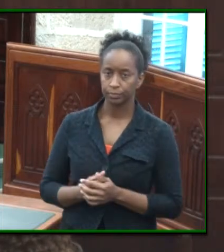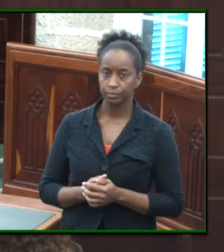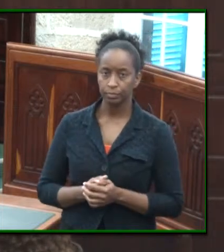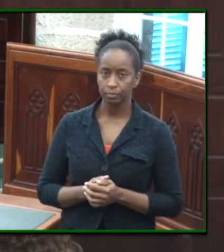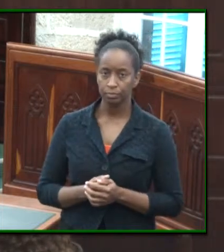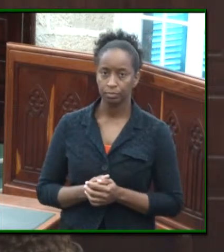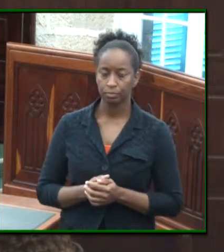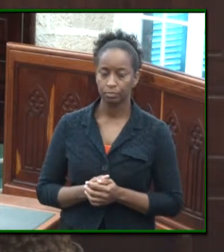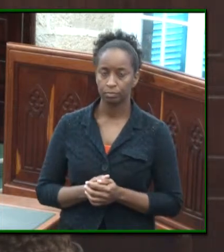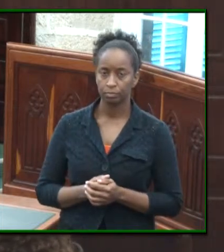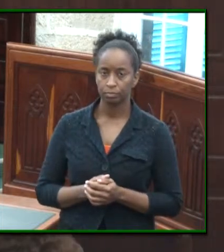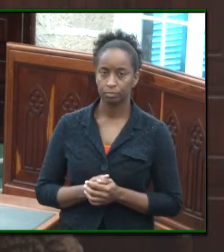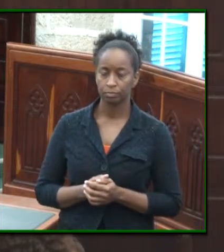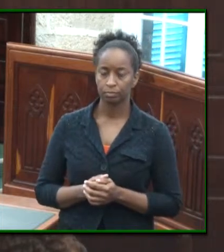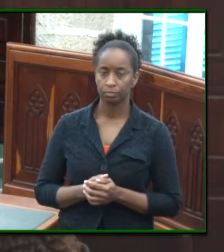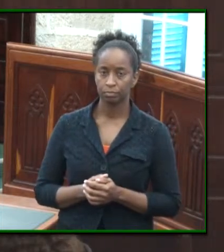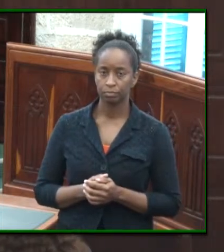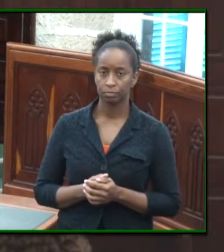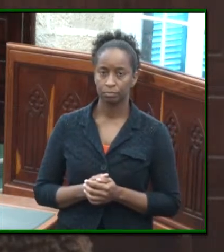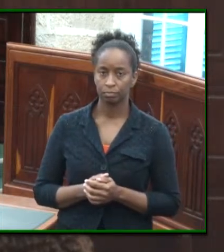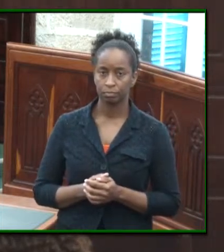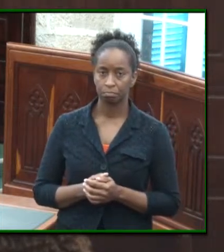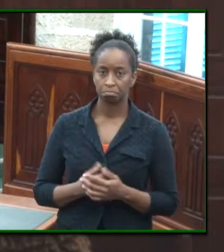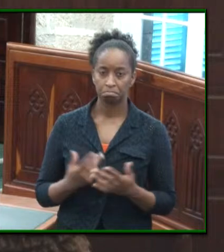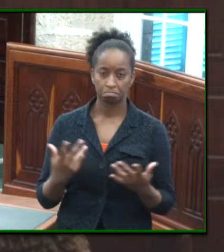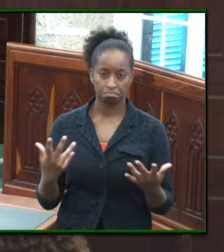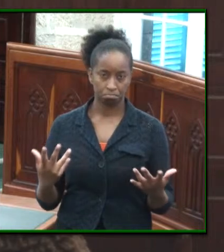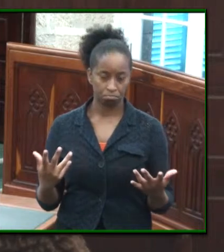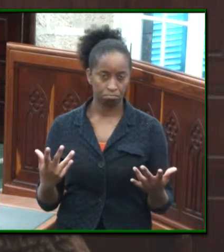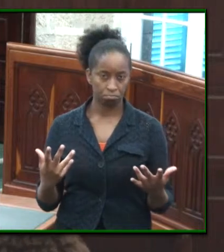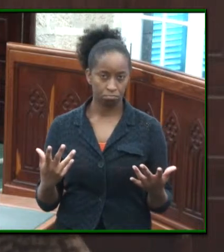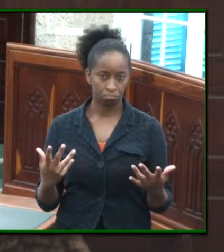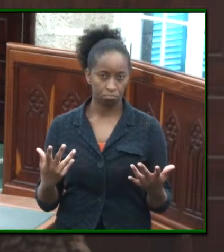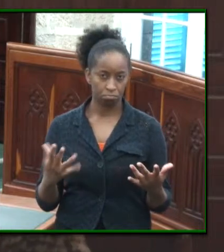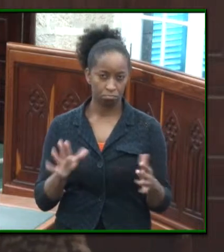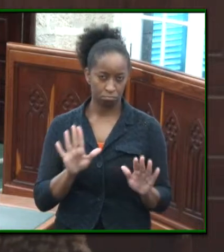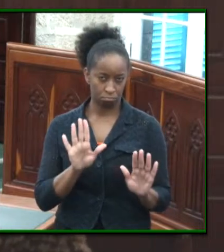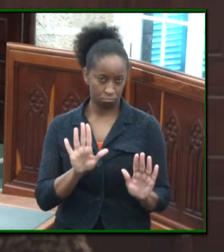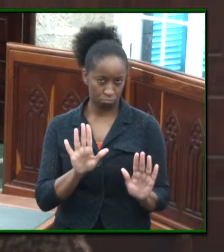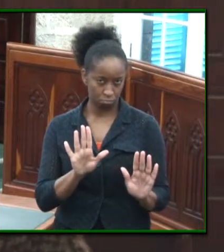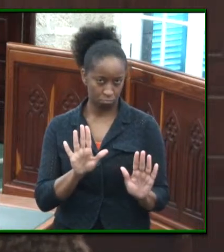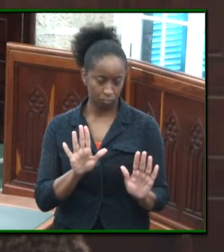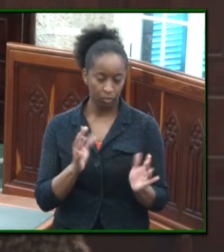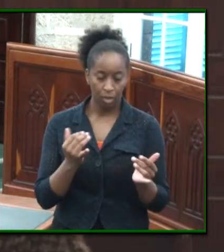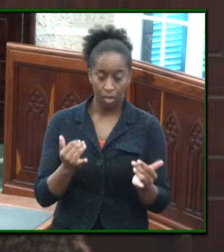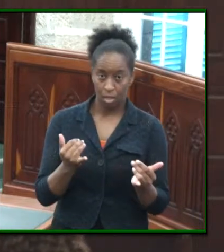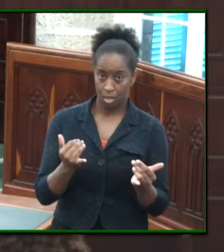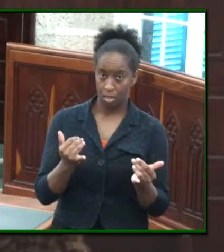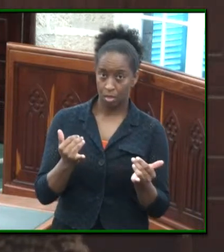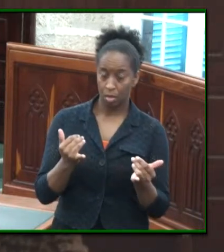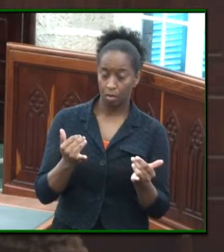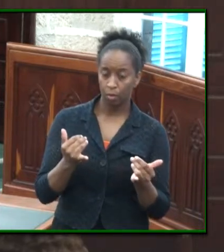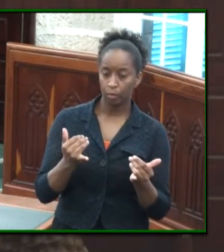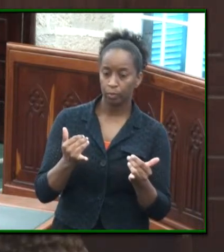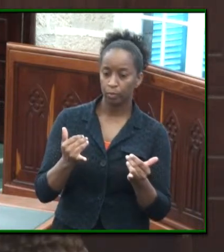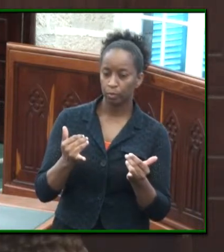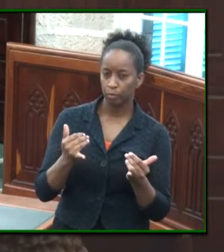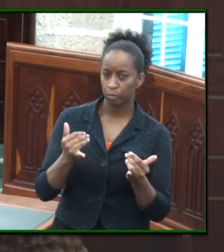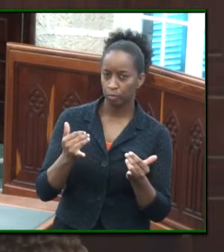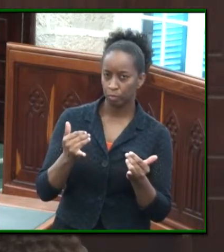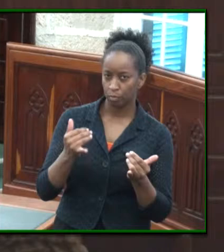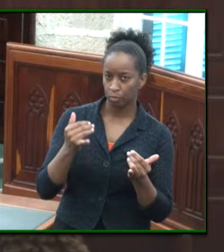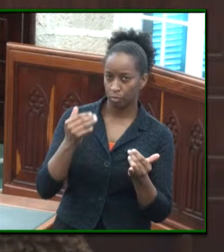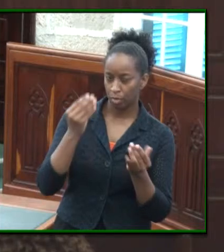let me remind the House and let me be quite clear on the